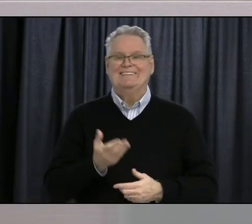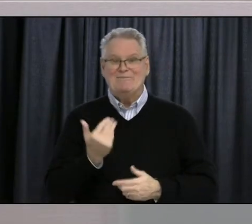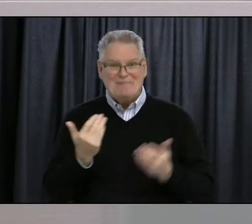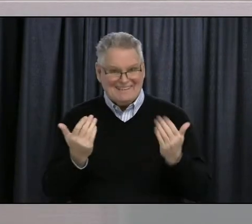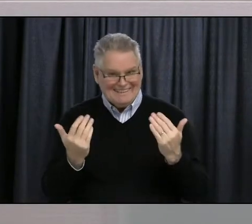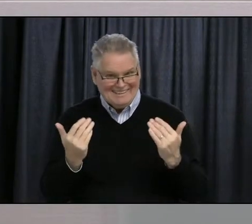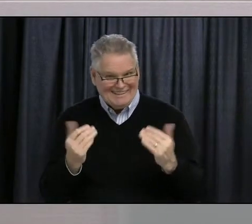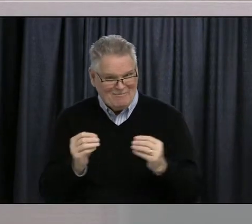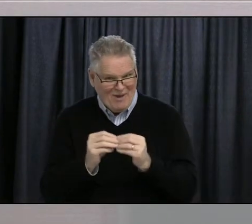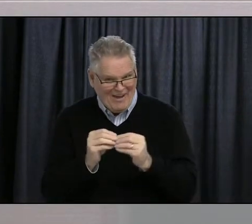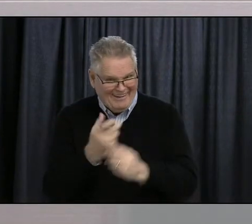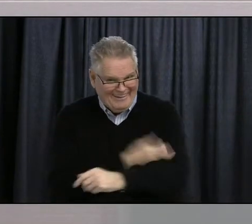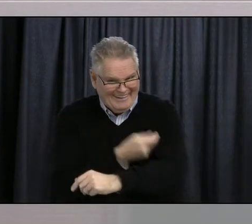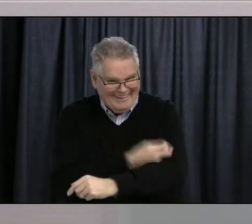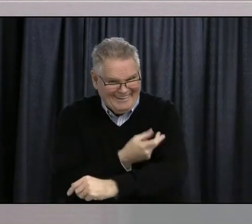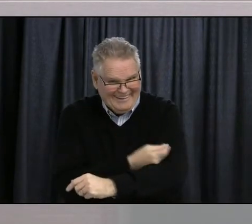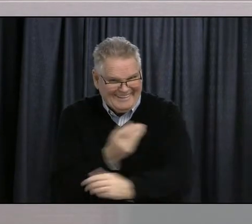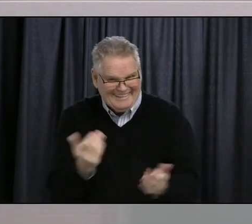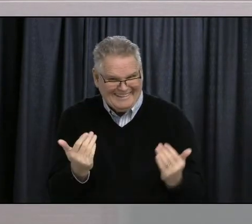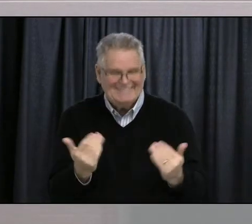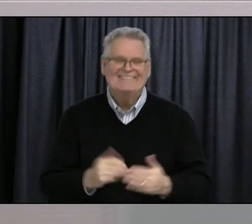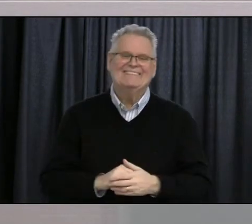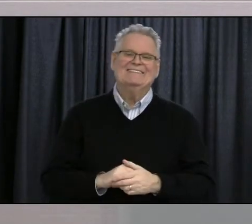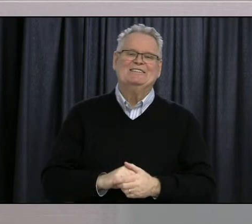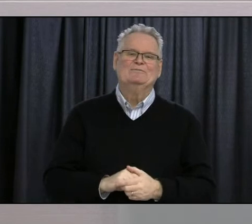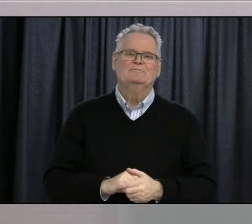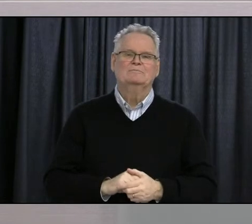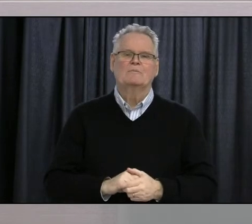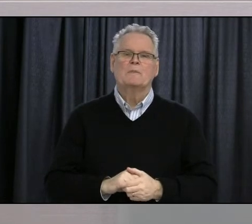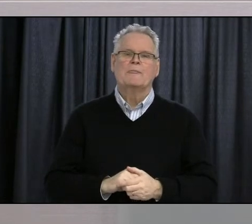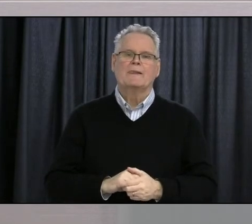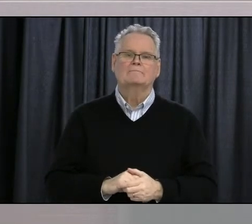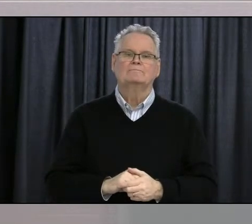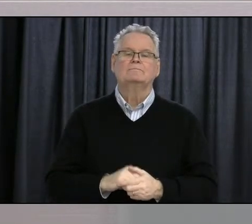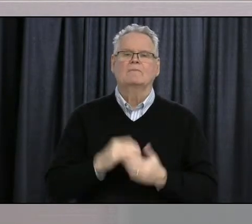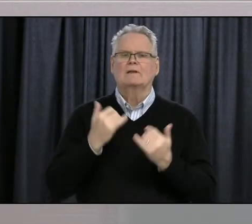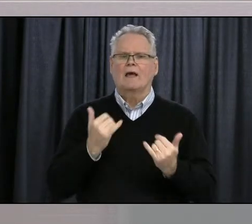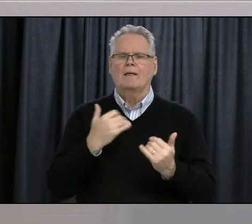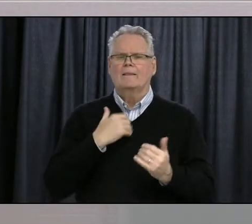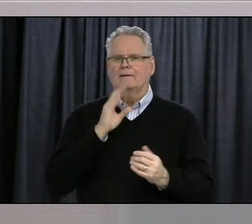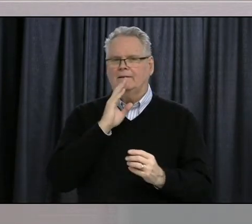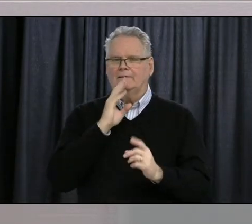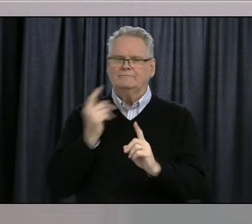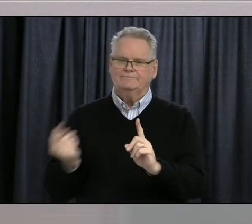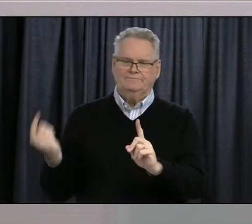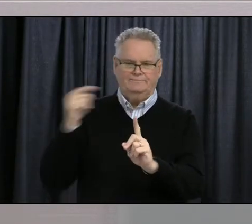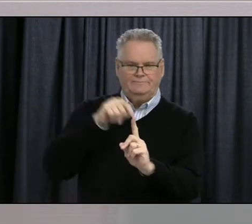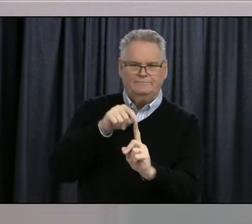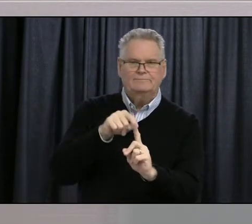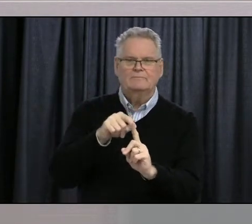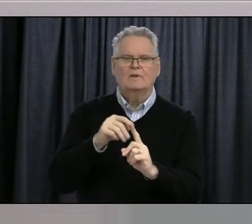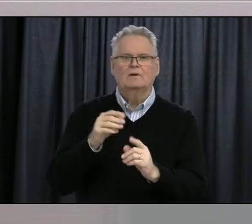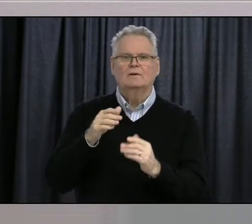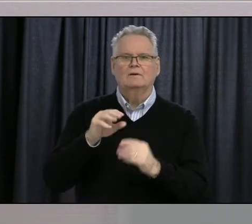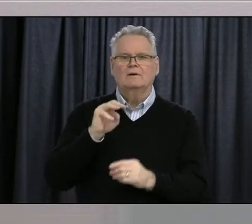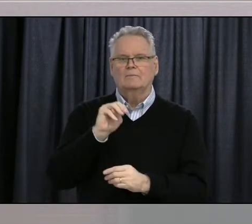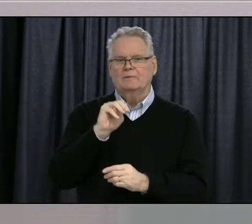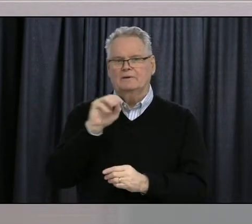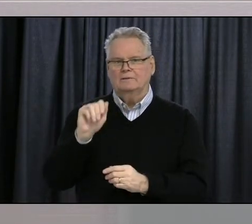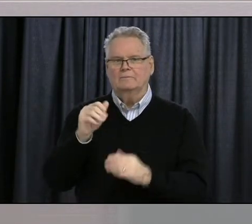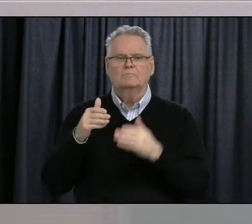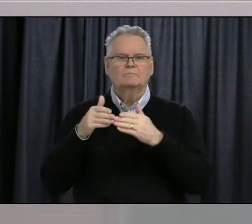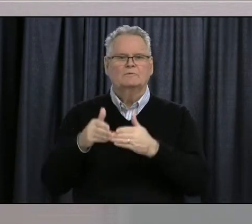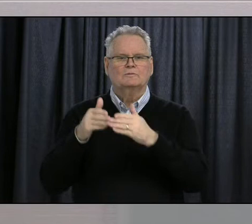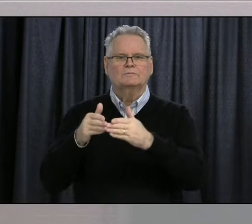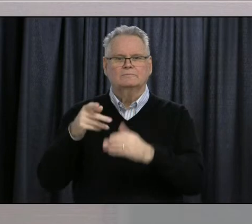Thanks. And then just returning to the Marine Atlantic issue once again, I understand the time frame that's been put in there for passengers